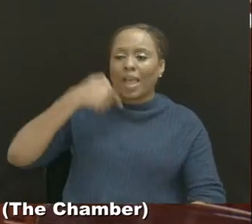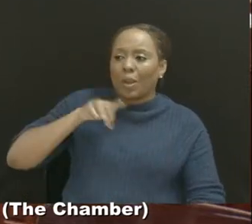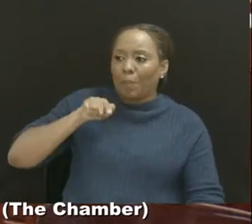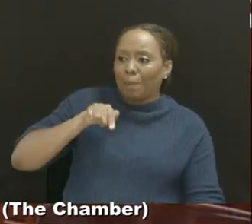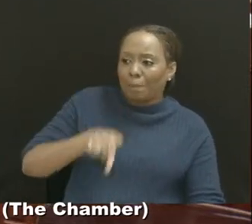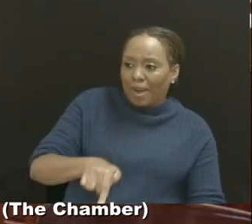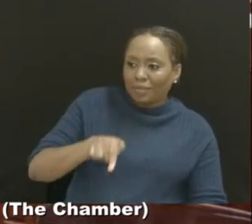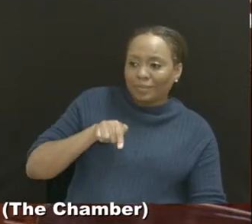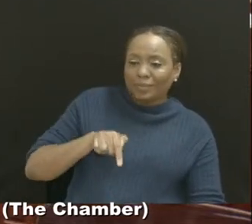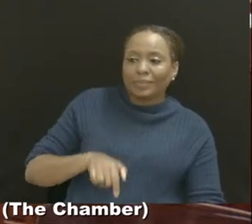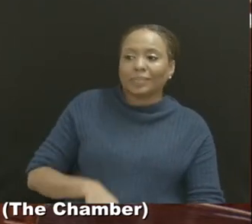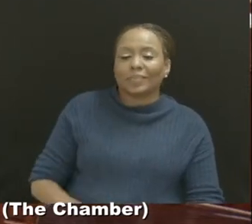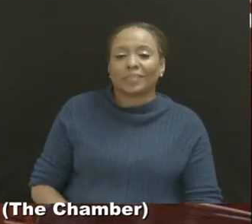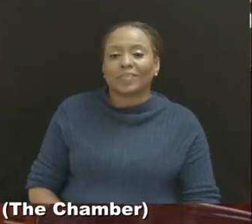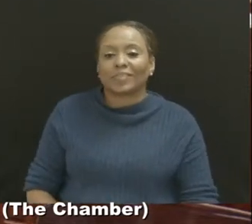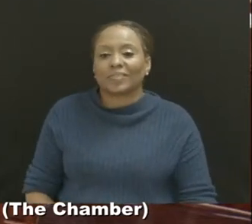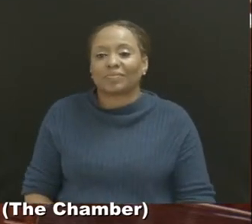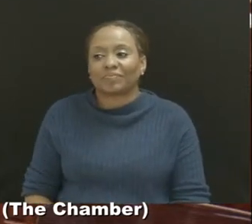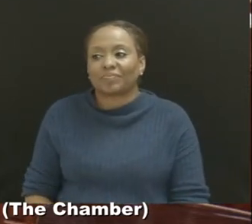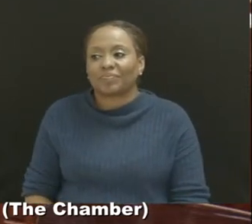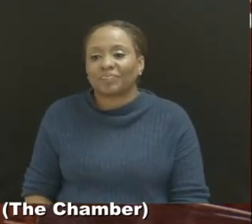Mr. Speaker, I